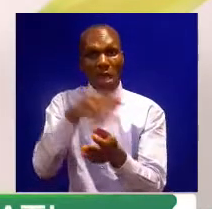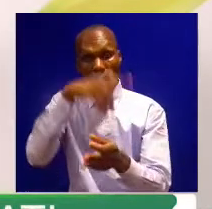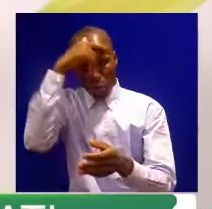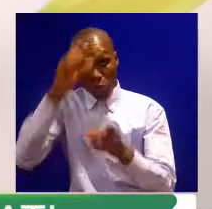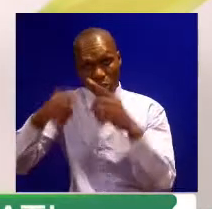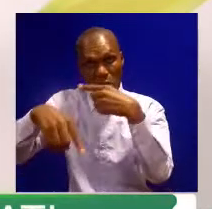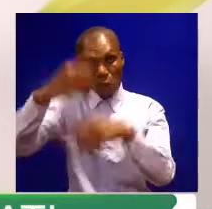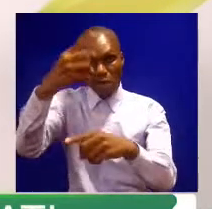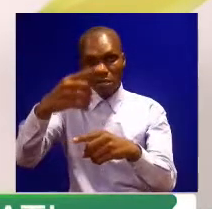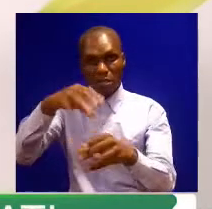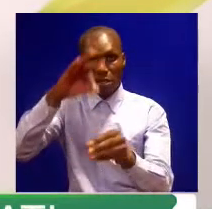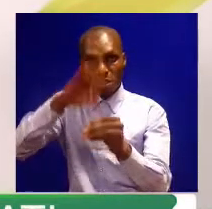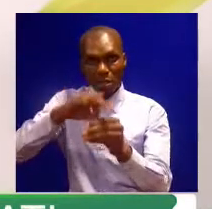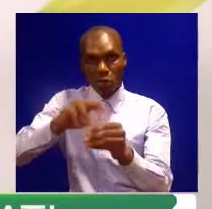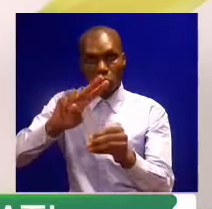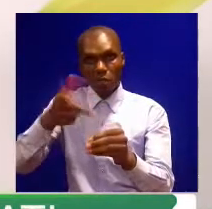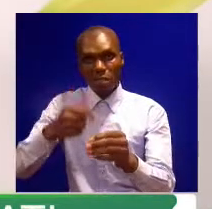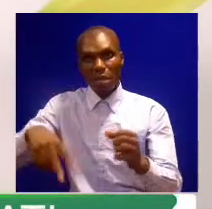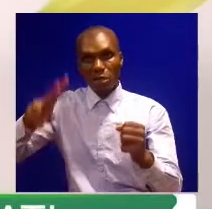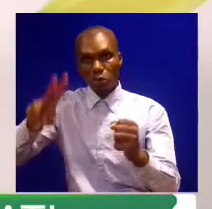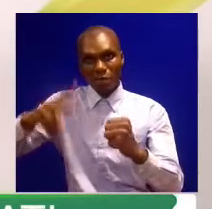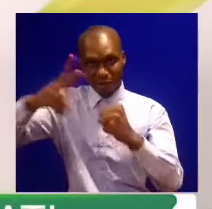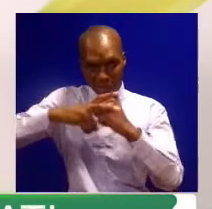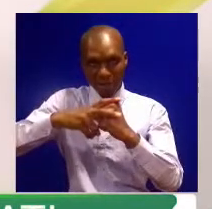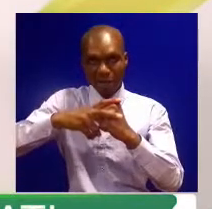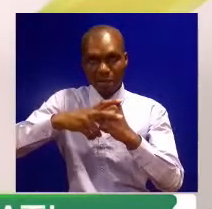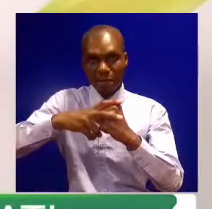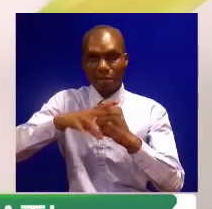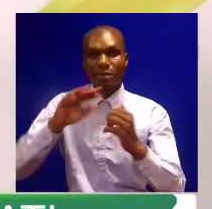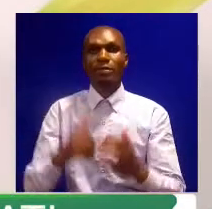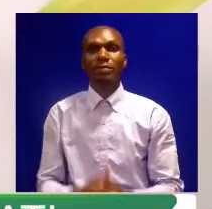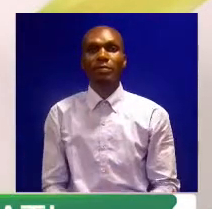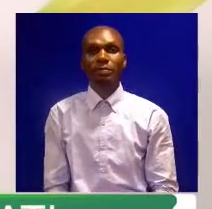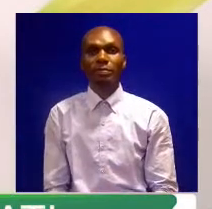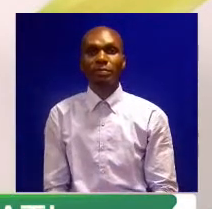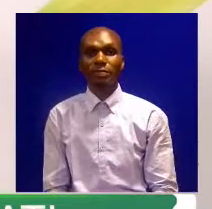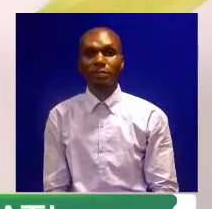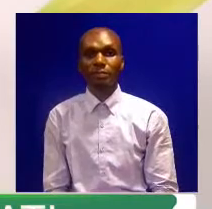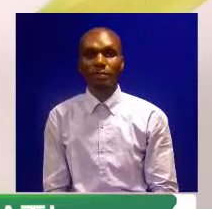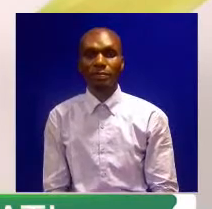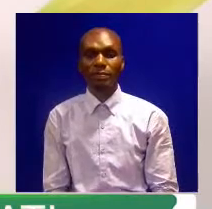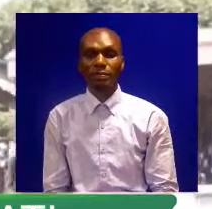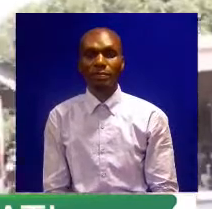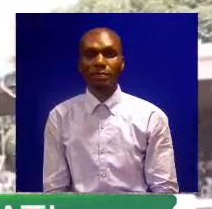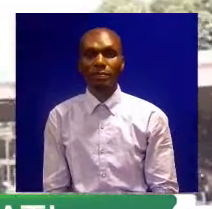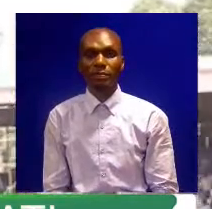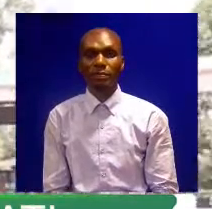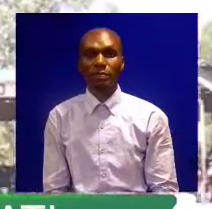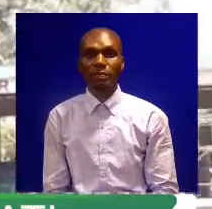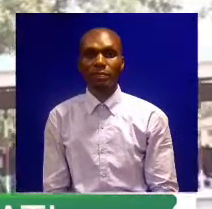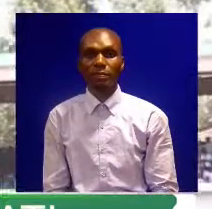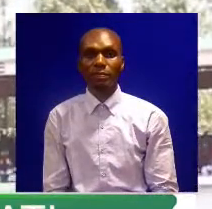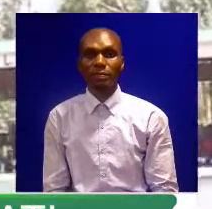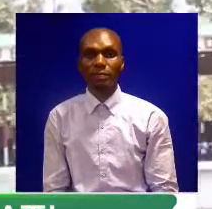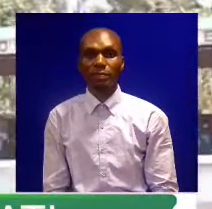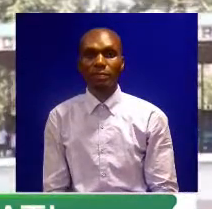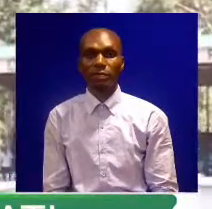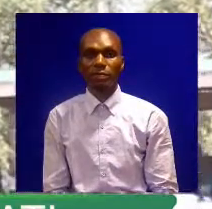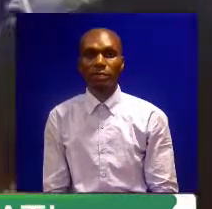wetu bibere na meronke bere na isano na ibere orobote ruwa senchira jo bwikerano ni watwariganire no muriketo vincent onyancha